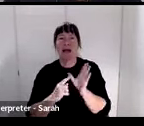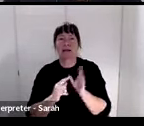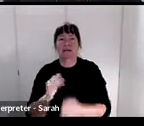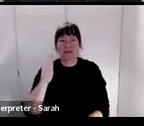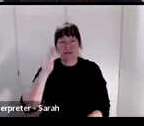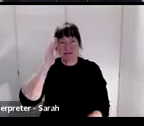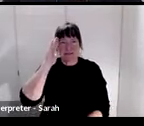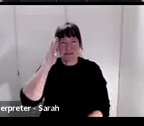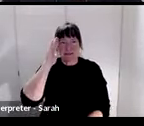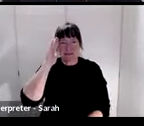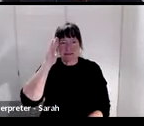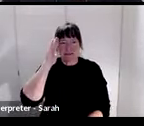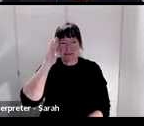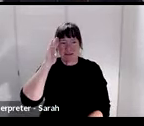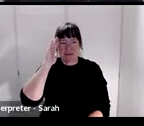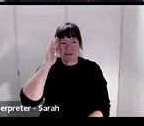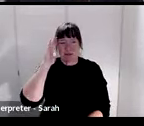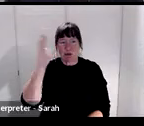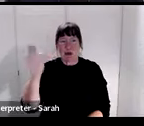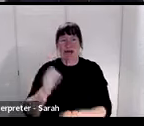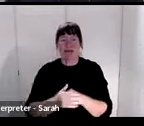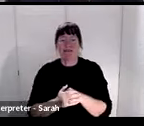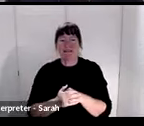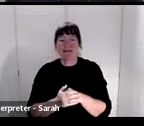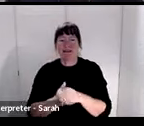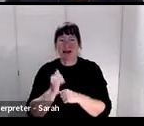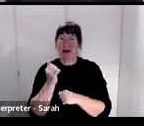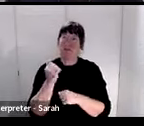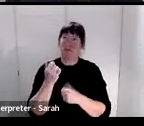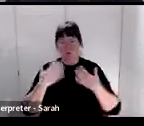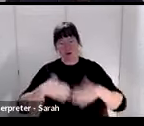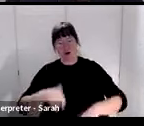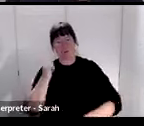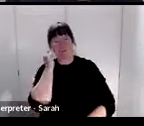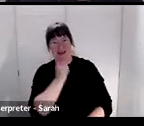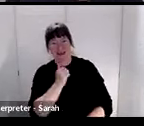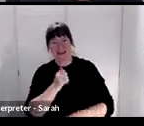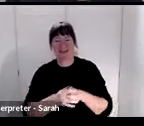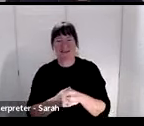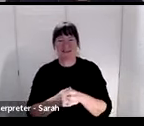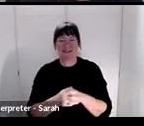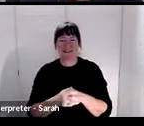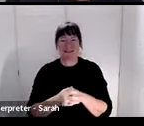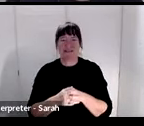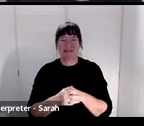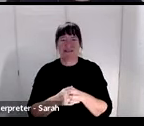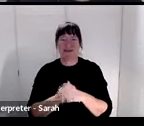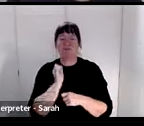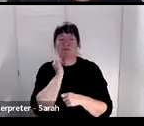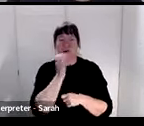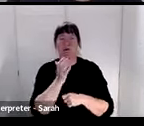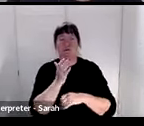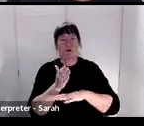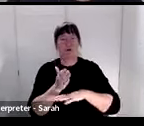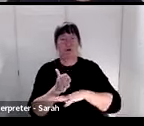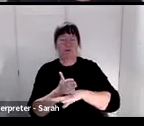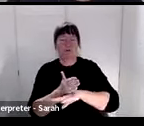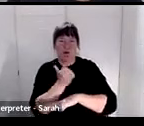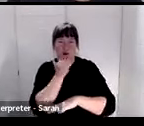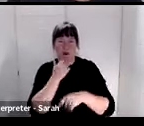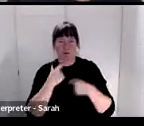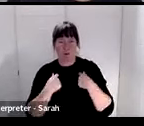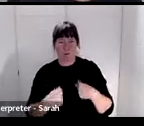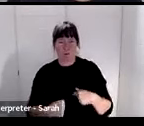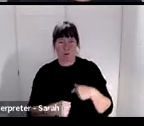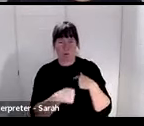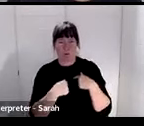Kia ora. I am wearing black and I have a pounamu. I'm wearing a pounamu